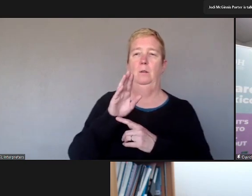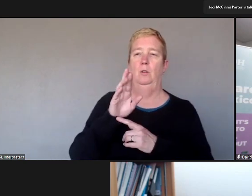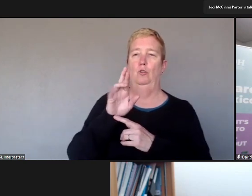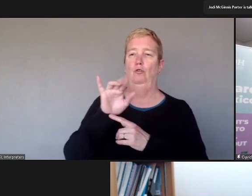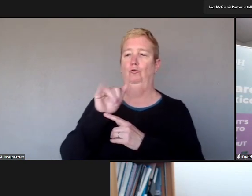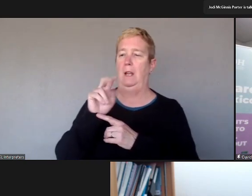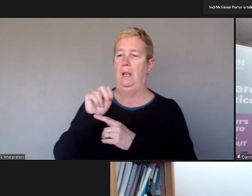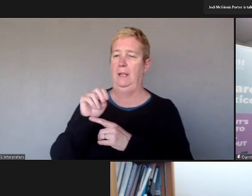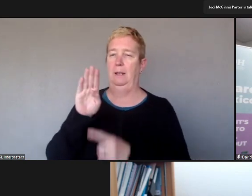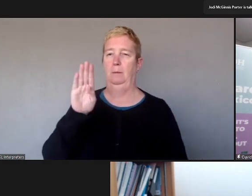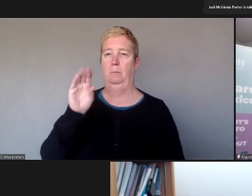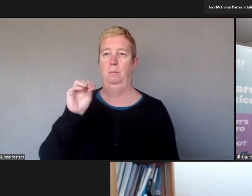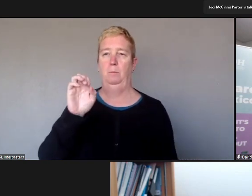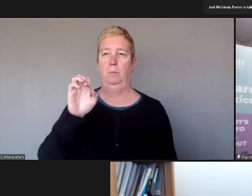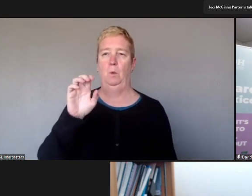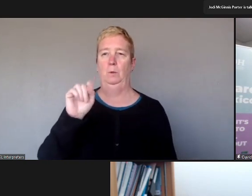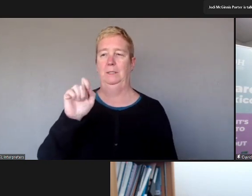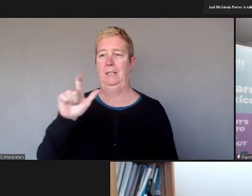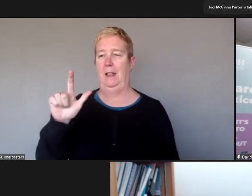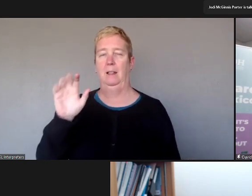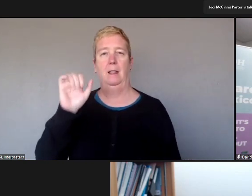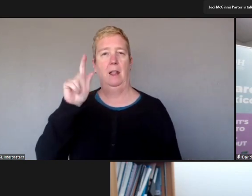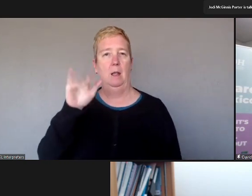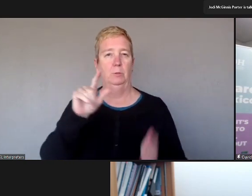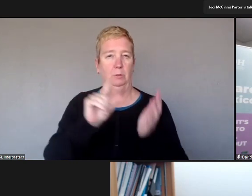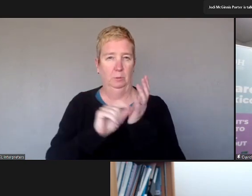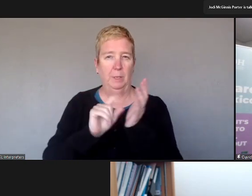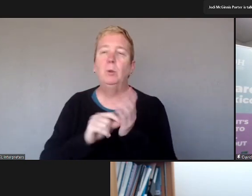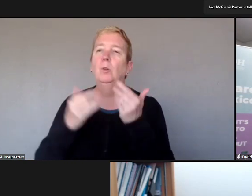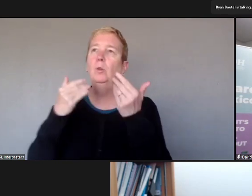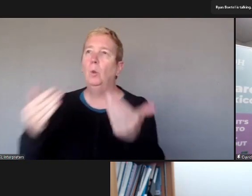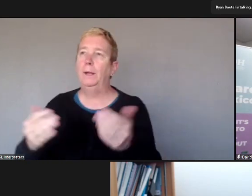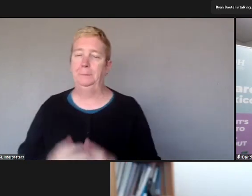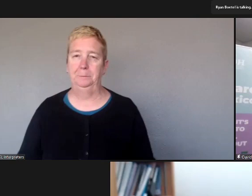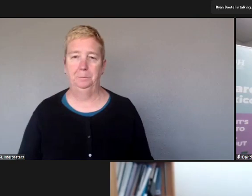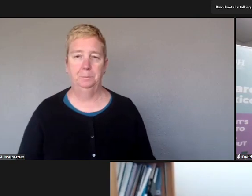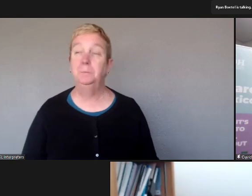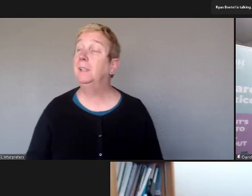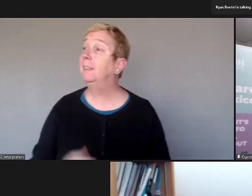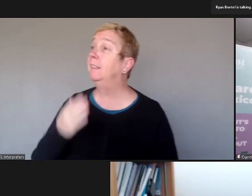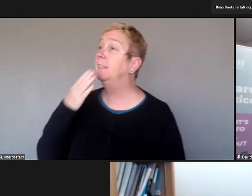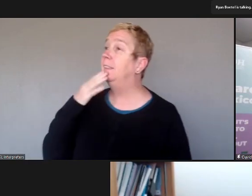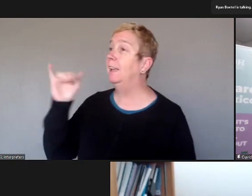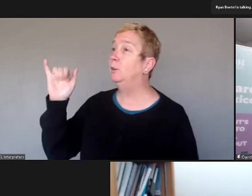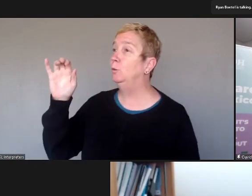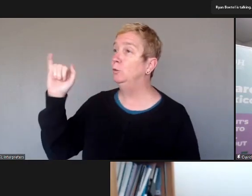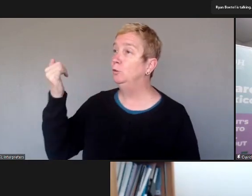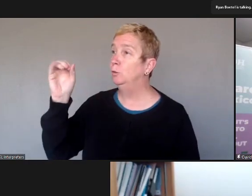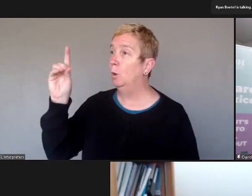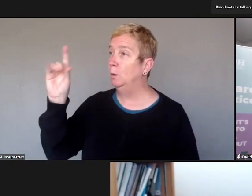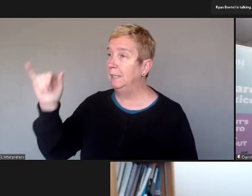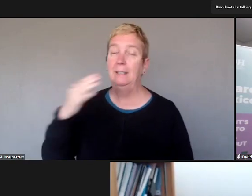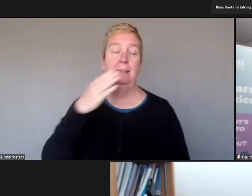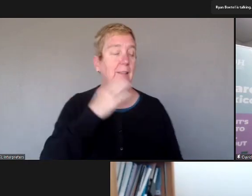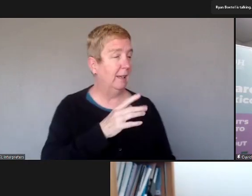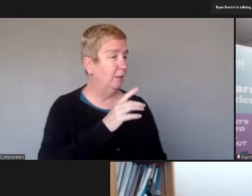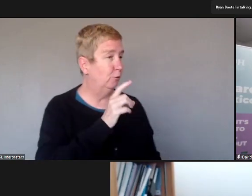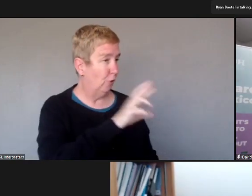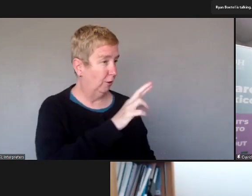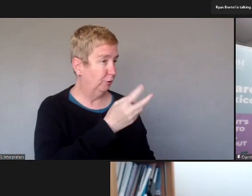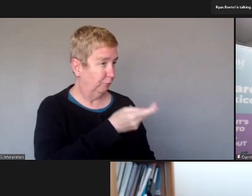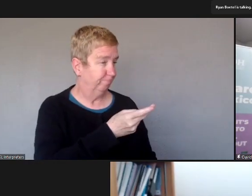you should be able to unmute yourself and ask your question. Thanks, Jody, and thanks, Dr. Grace and Dr. Ross, for taking our